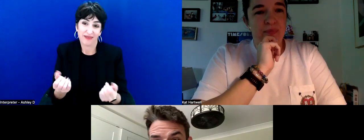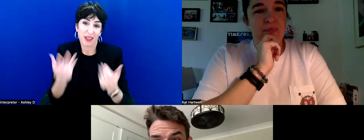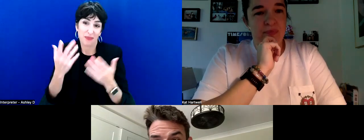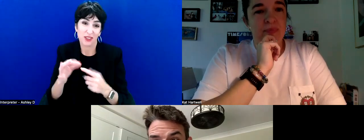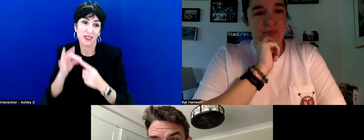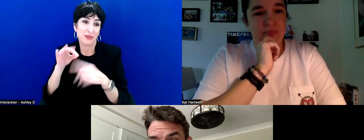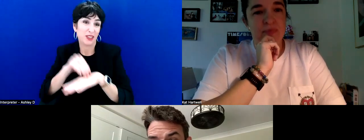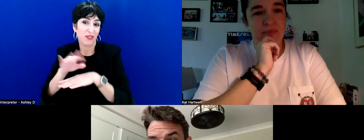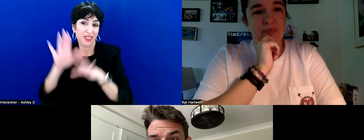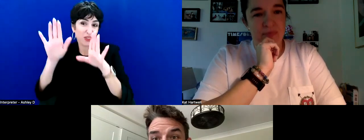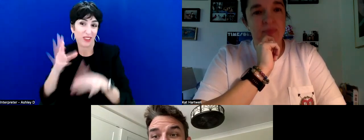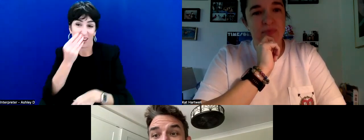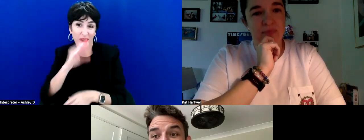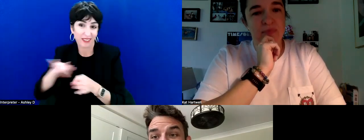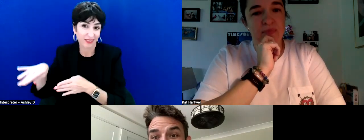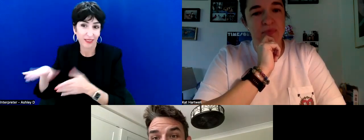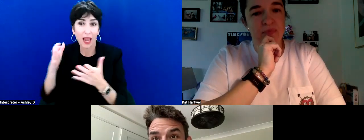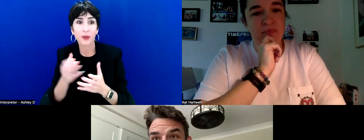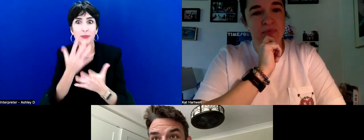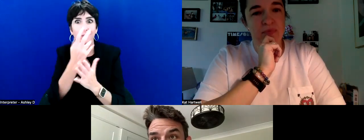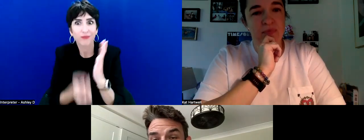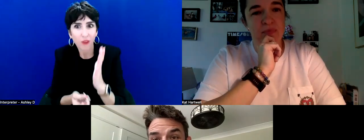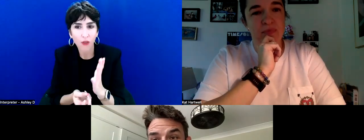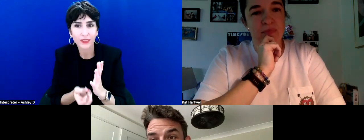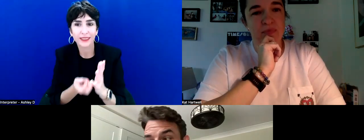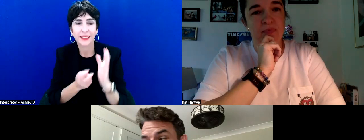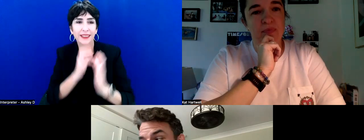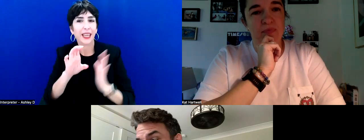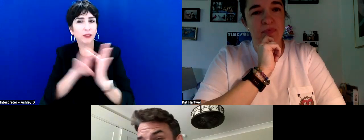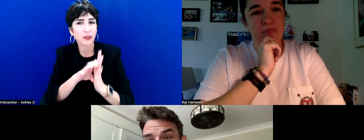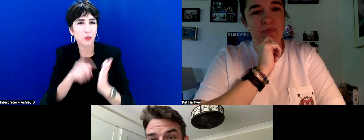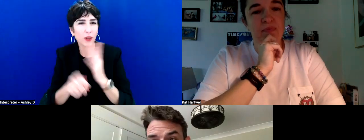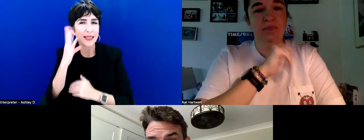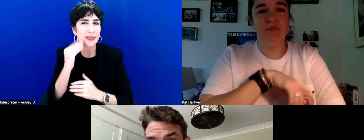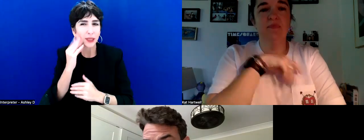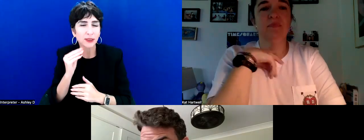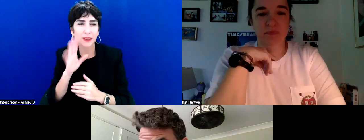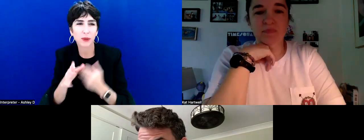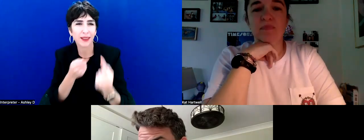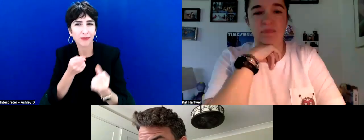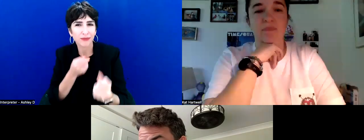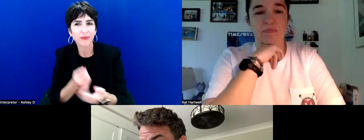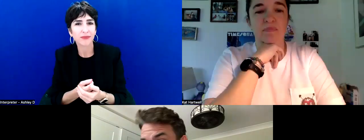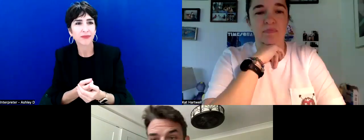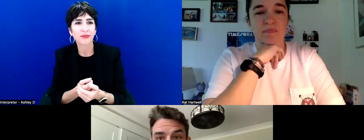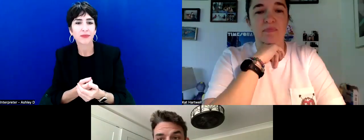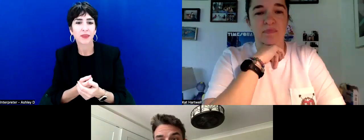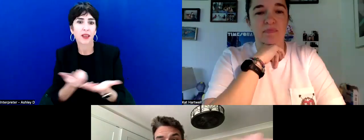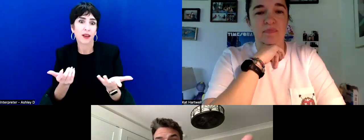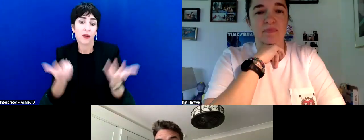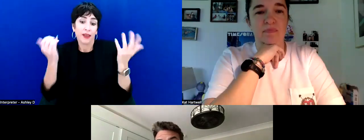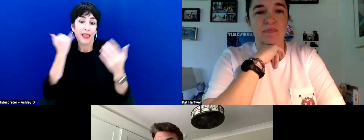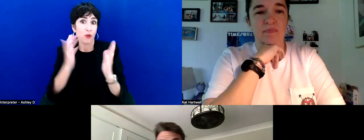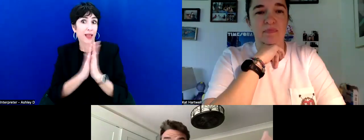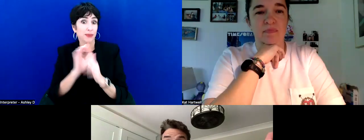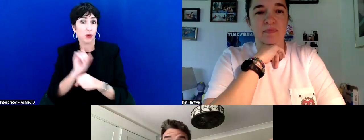effects are great then, because I want to care that this person's like, what are they going through? What are they experiencing? Now, I mean, if you asked me to